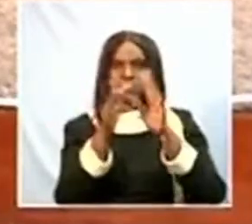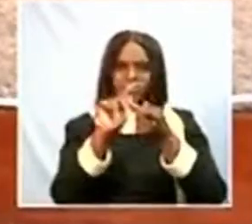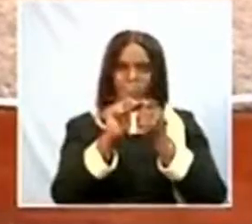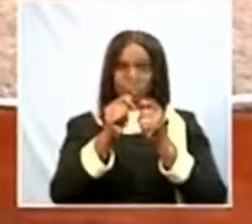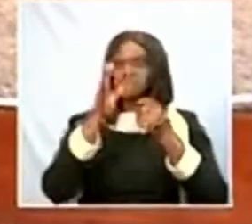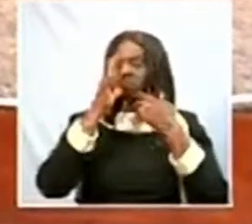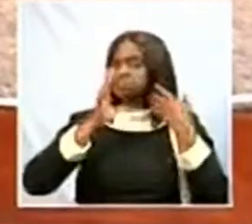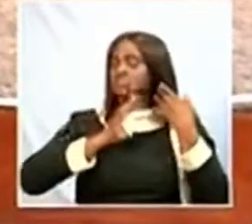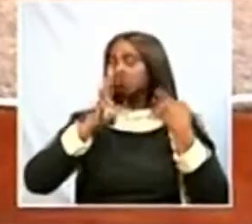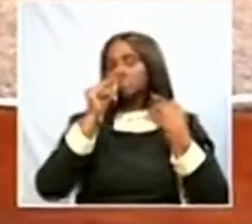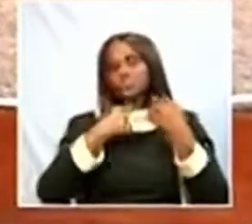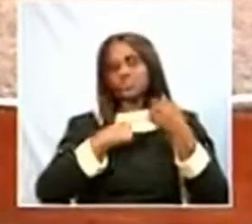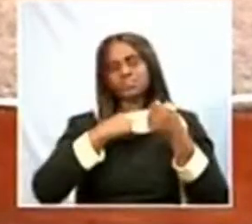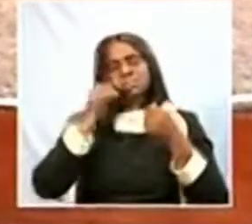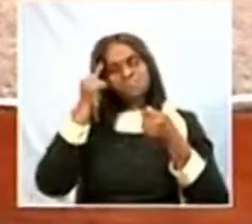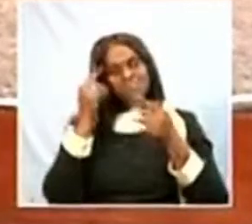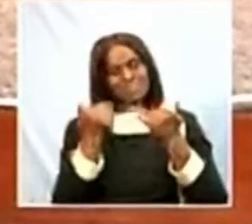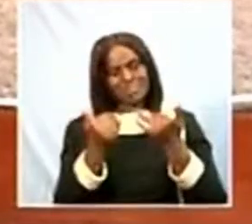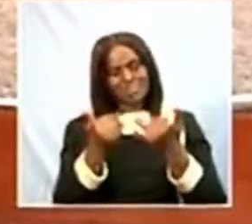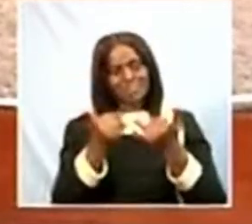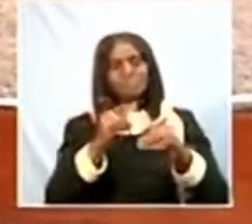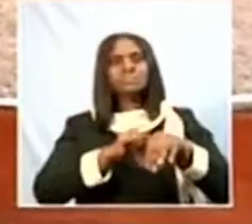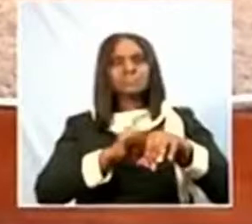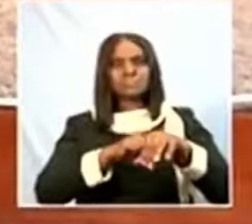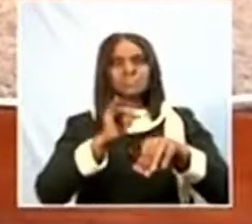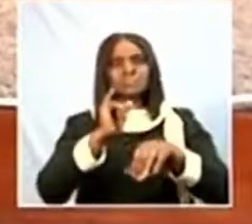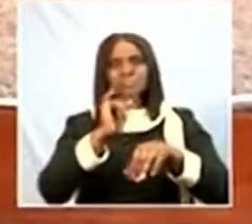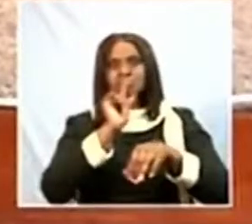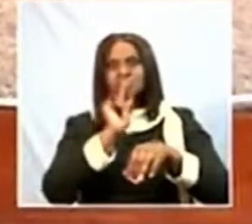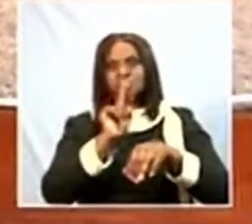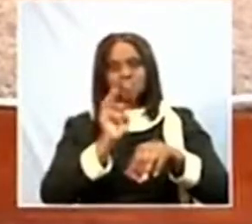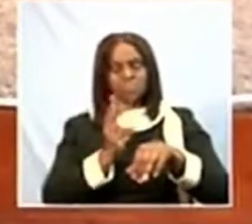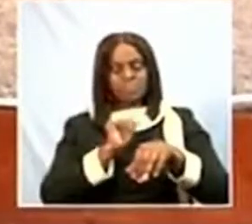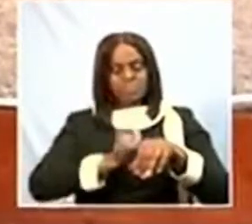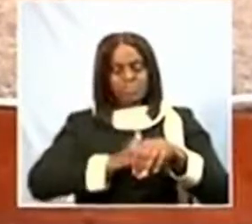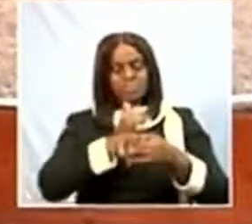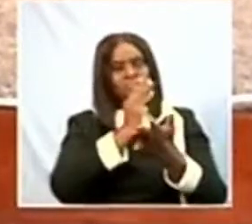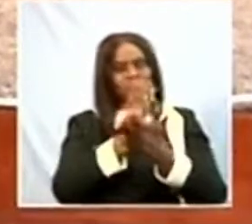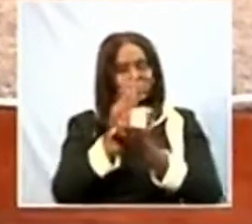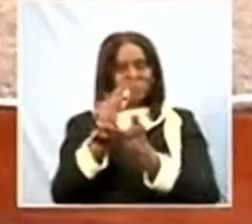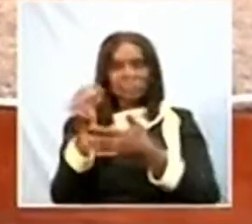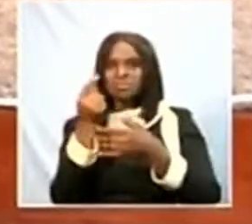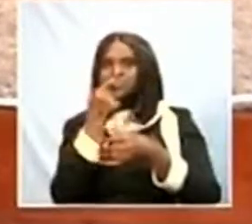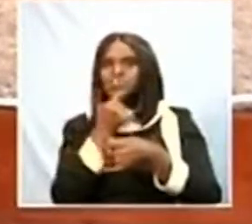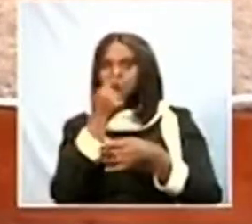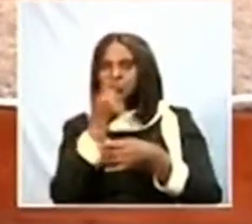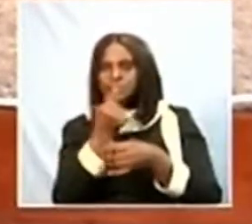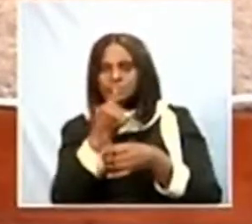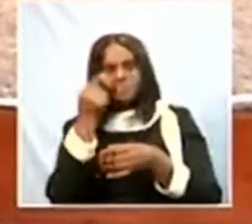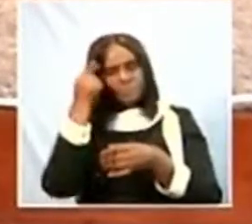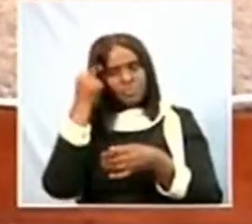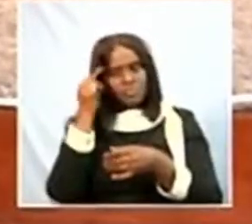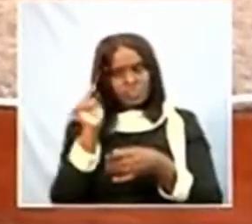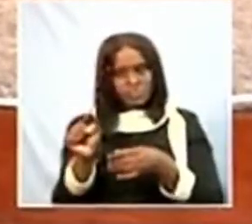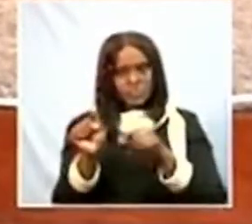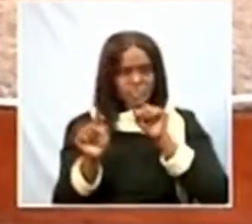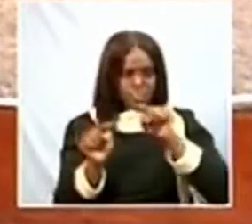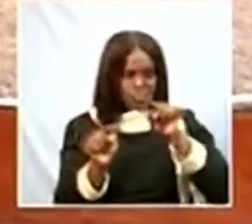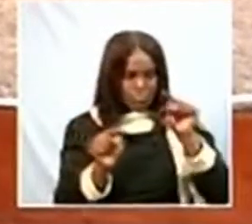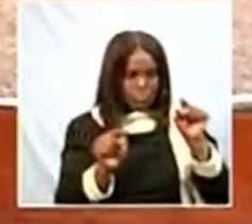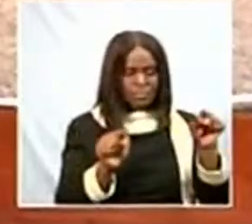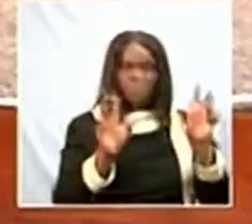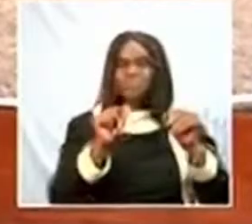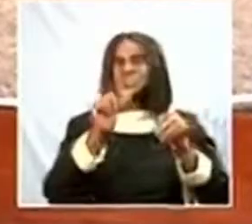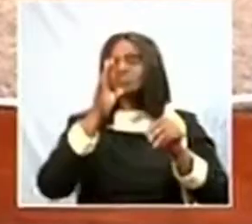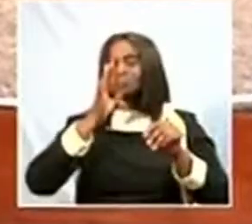Madam Speaker, I think now it is high time that we stop singing this song, the government should do this, the government should do that. Because,